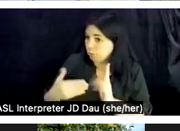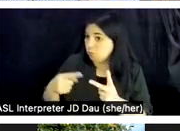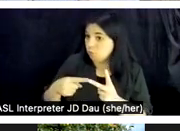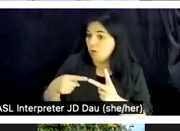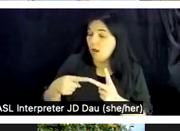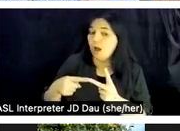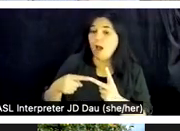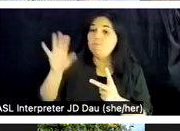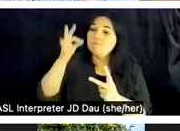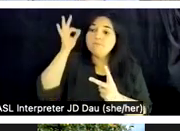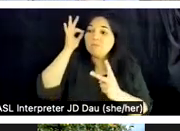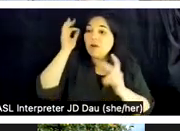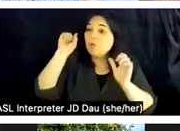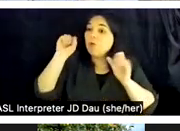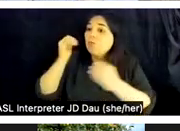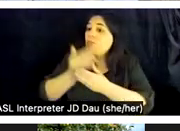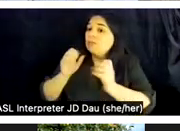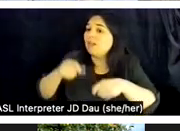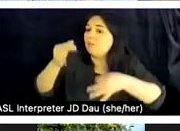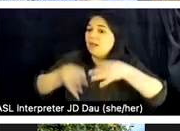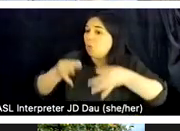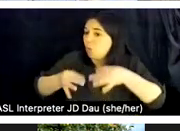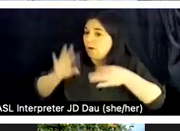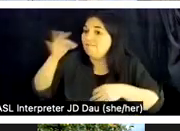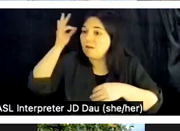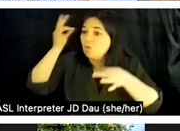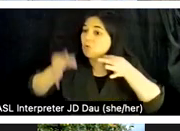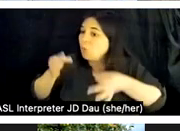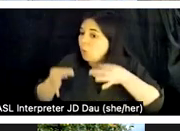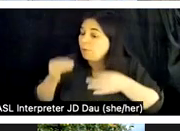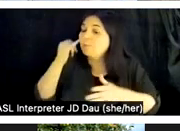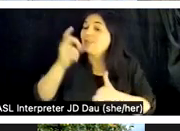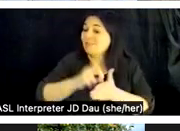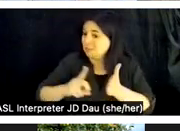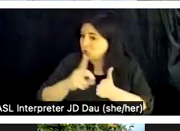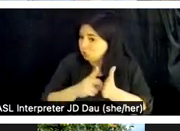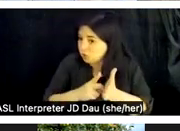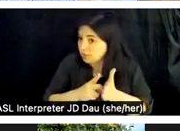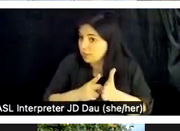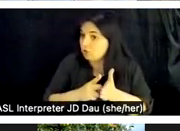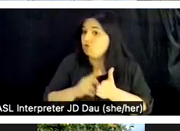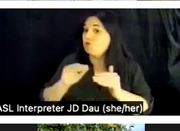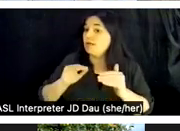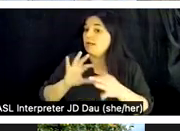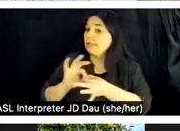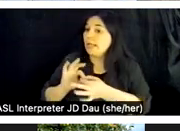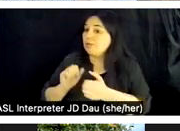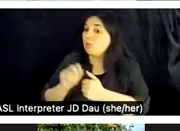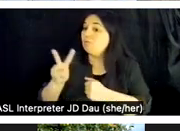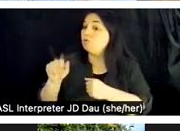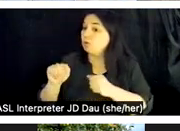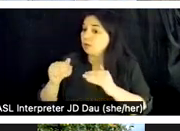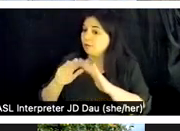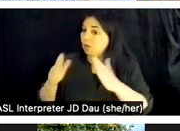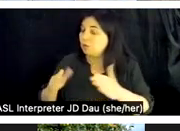claims, you can file in federal court. If it's a discrimination based on the Virginia Fair Housing Act, you can actually file